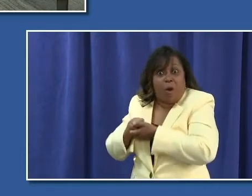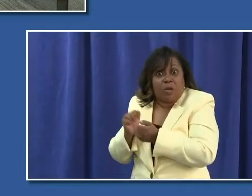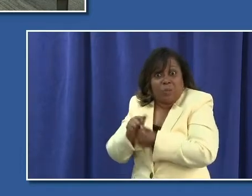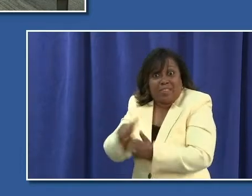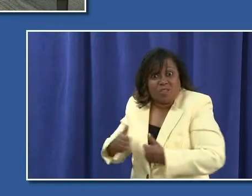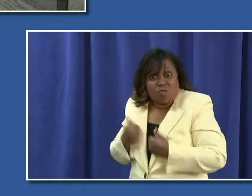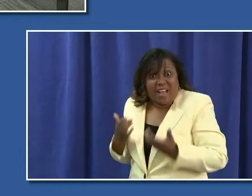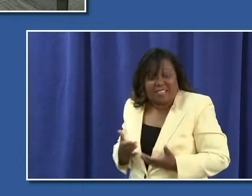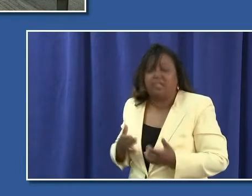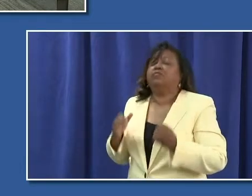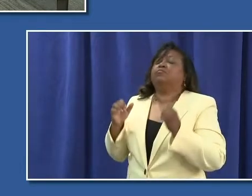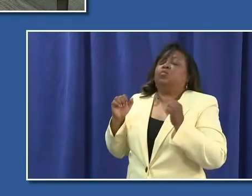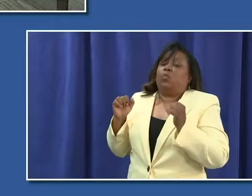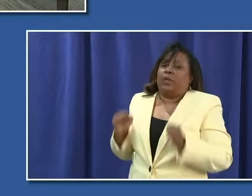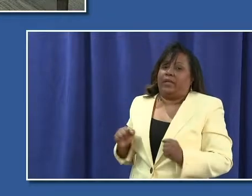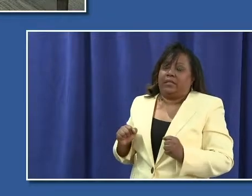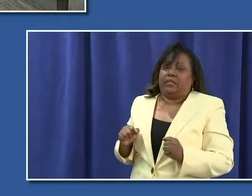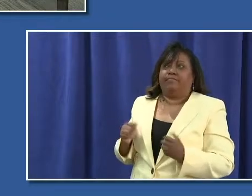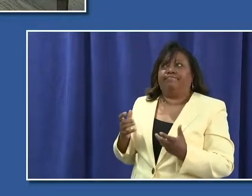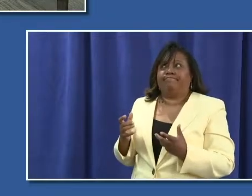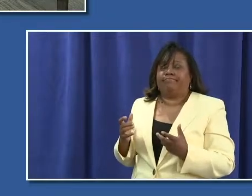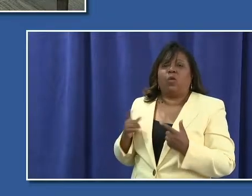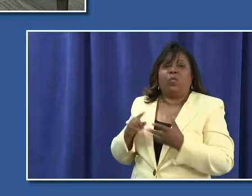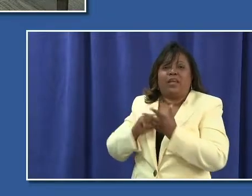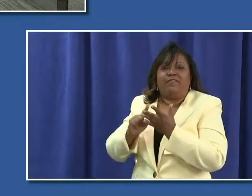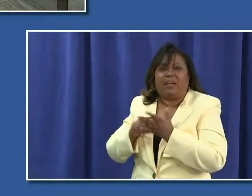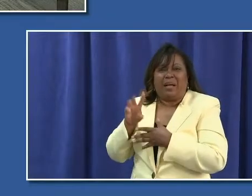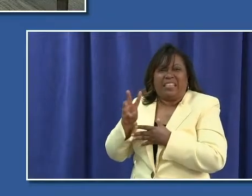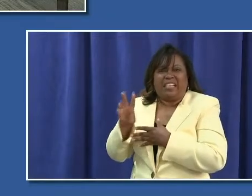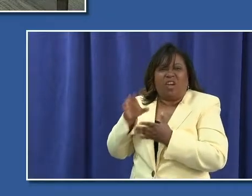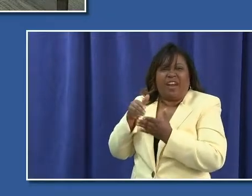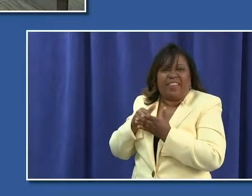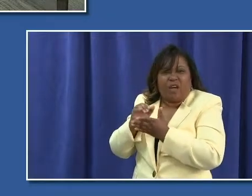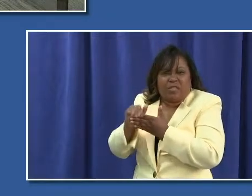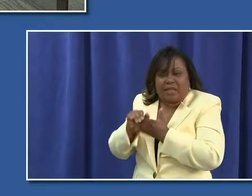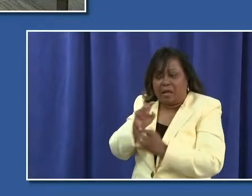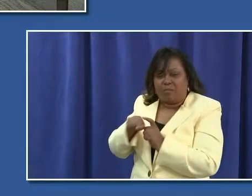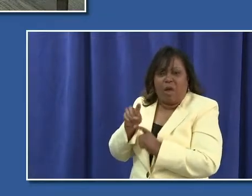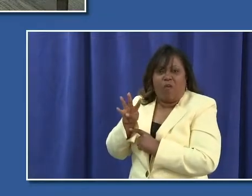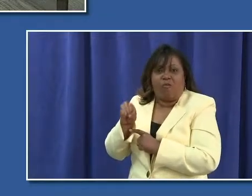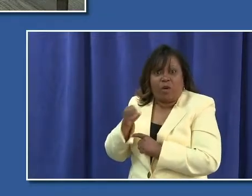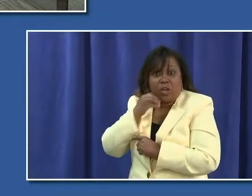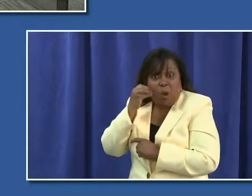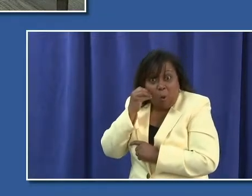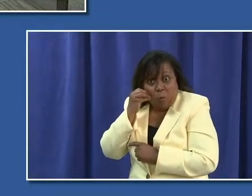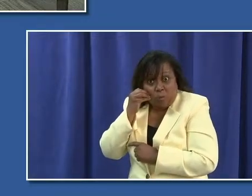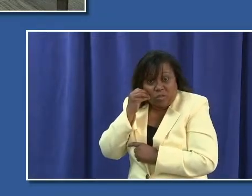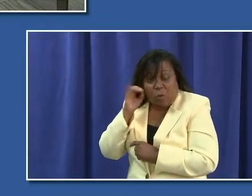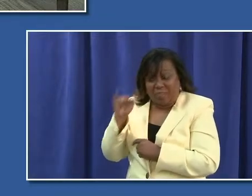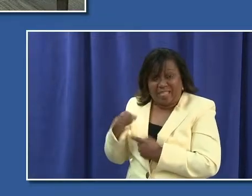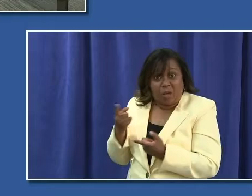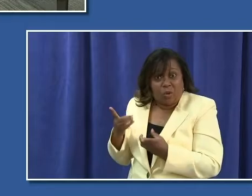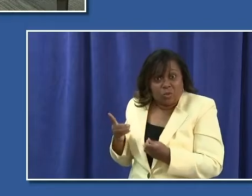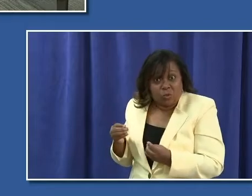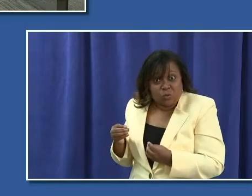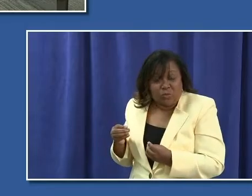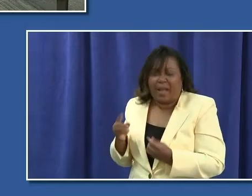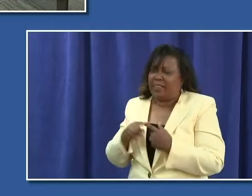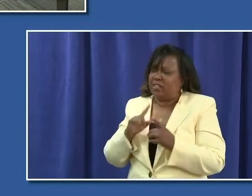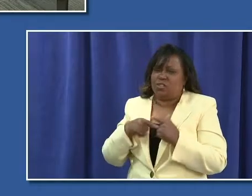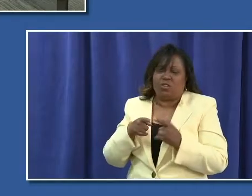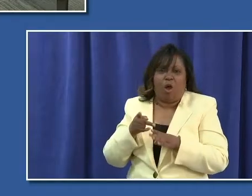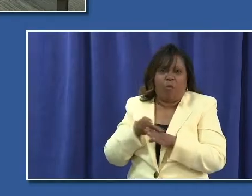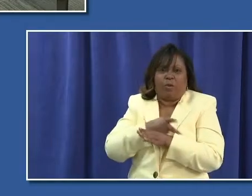with them, we're able to invest about $600,000 into about 40 homes. And what that's going to do, and this is